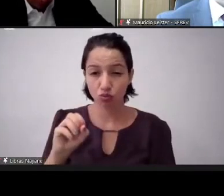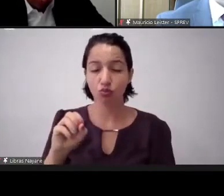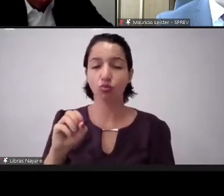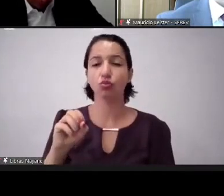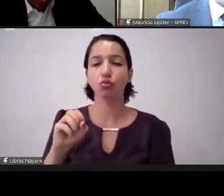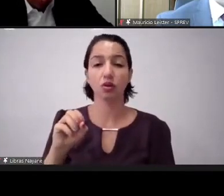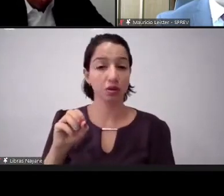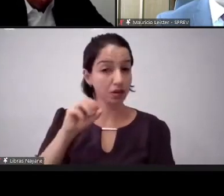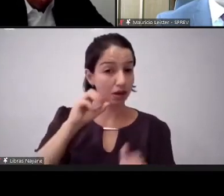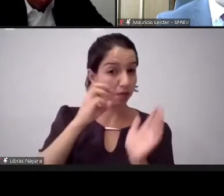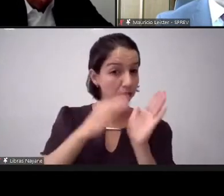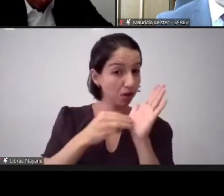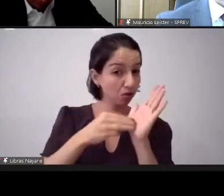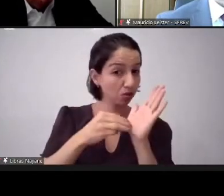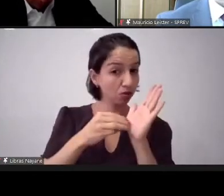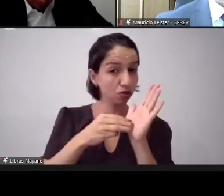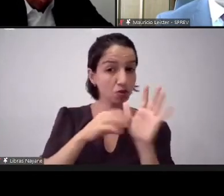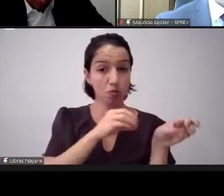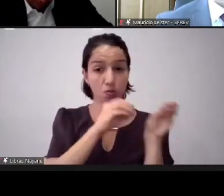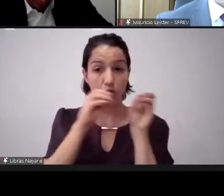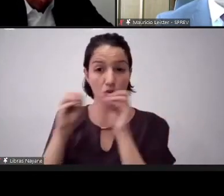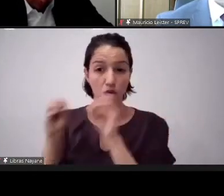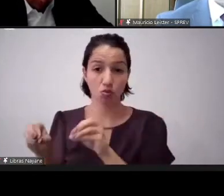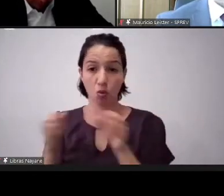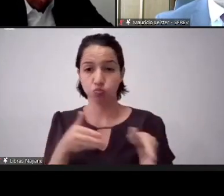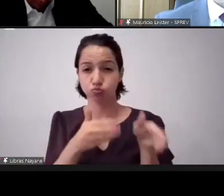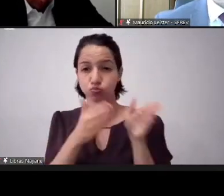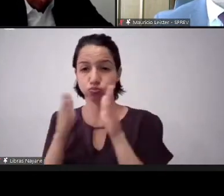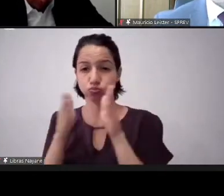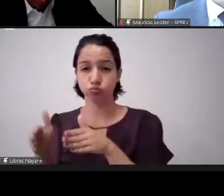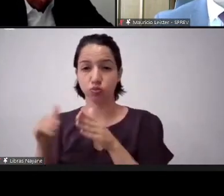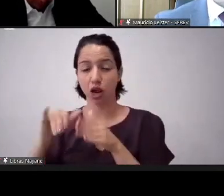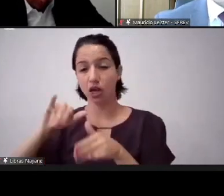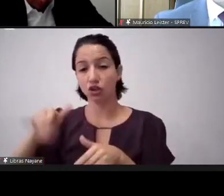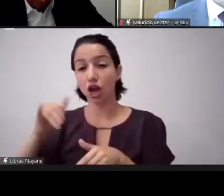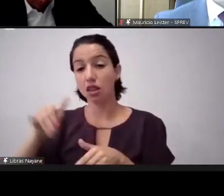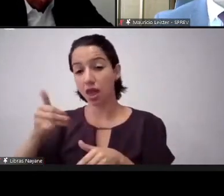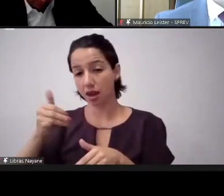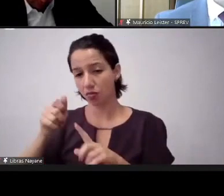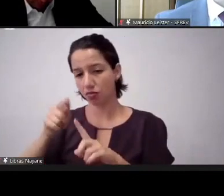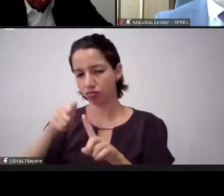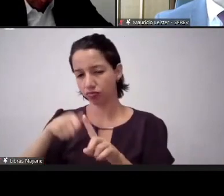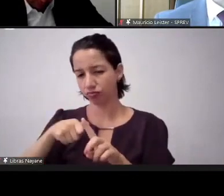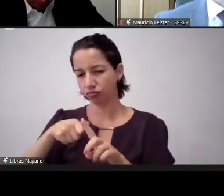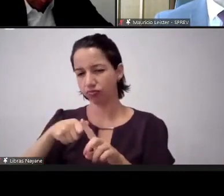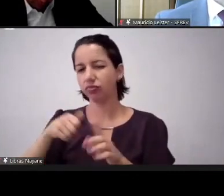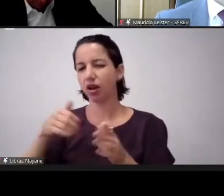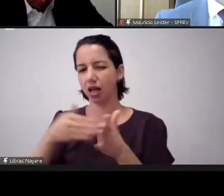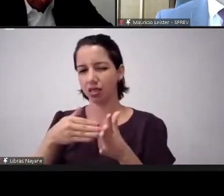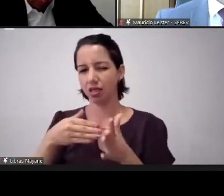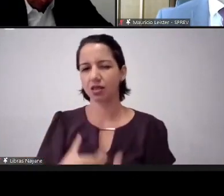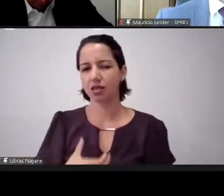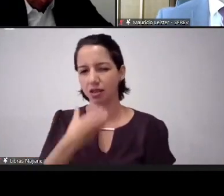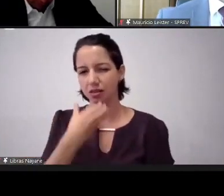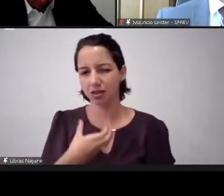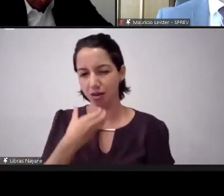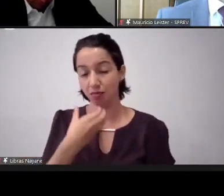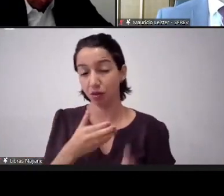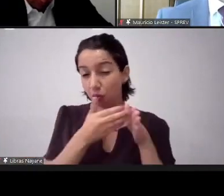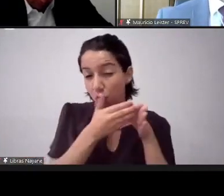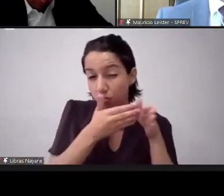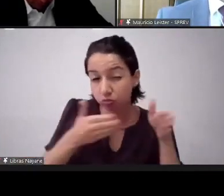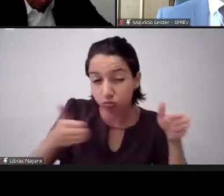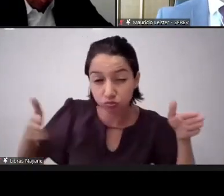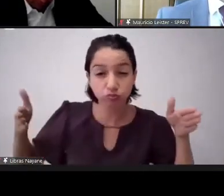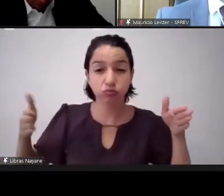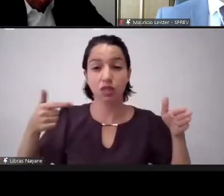the term from June to July. Now it's January to December with